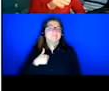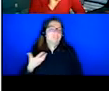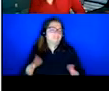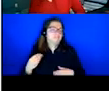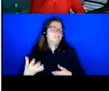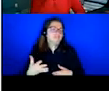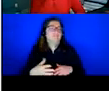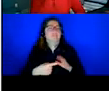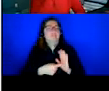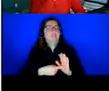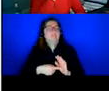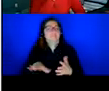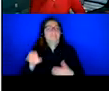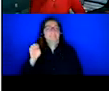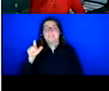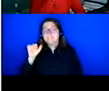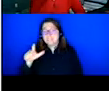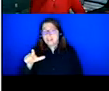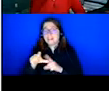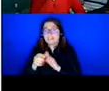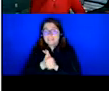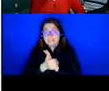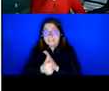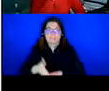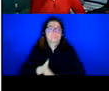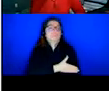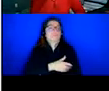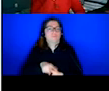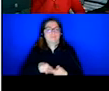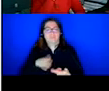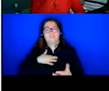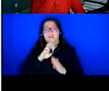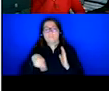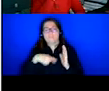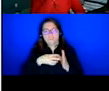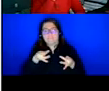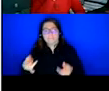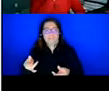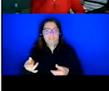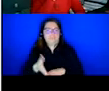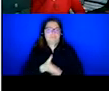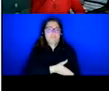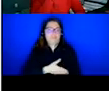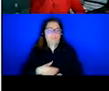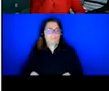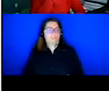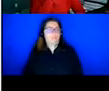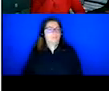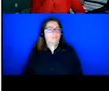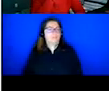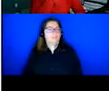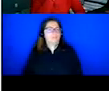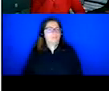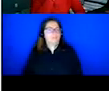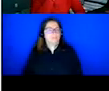to strengthen my Excel skills, improve my efficiency in my role, think about the impact that those will have as well, or to attain